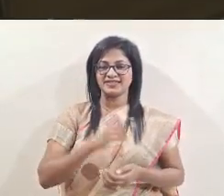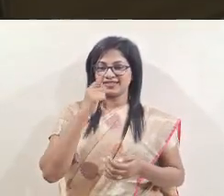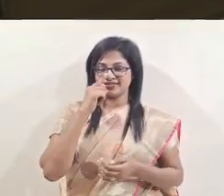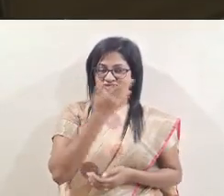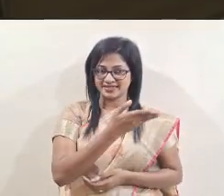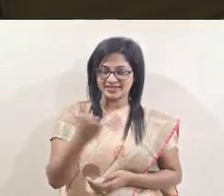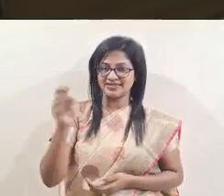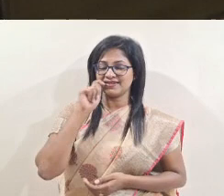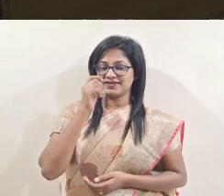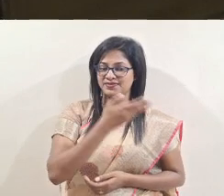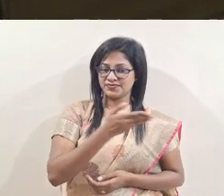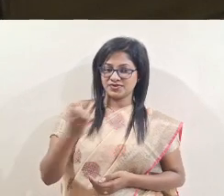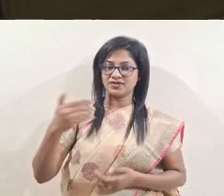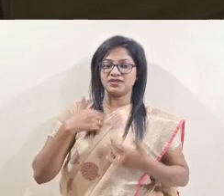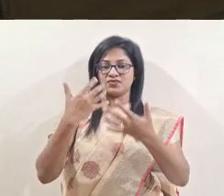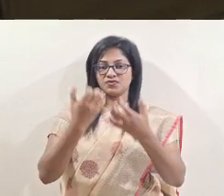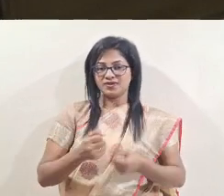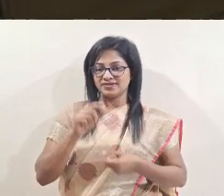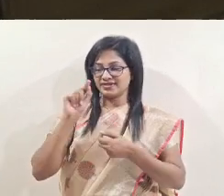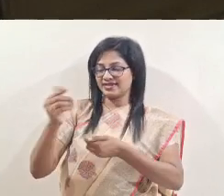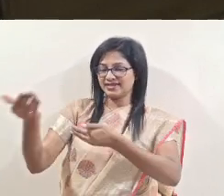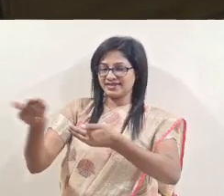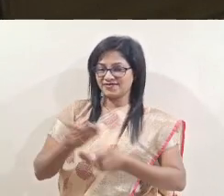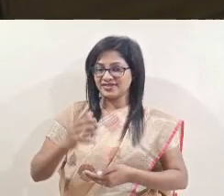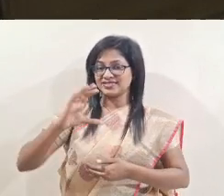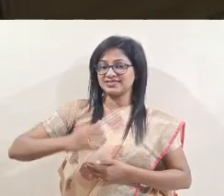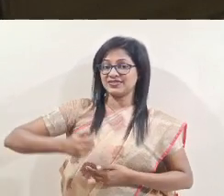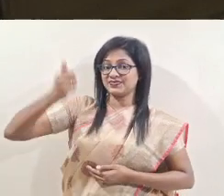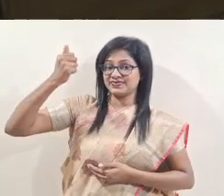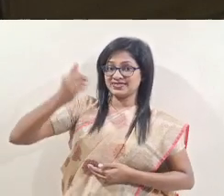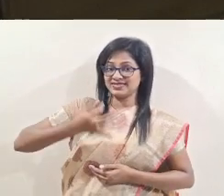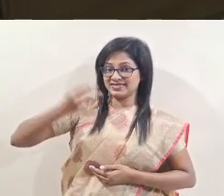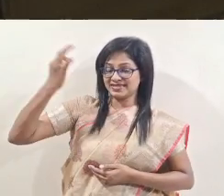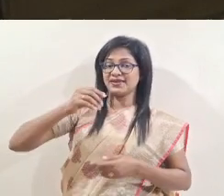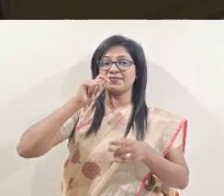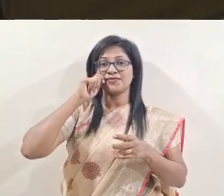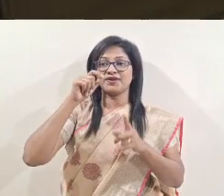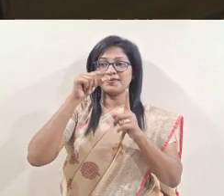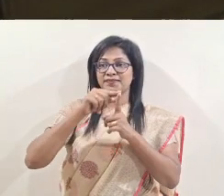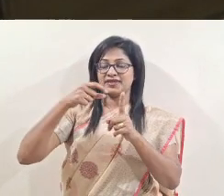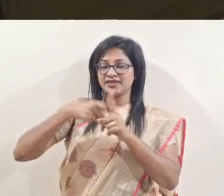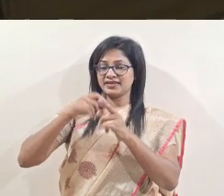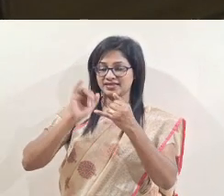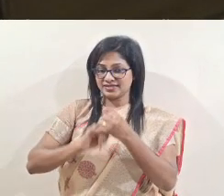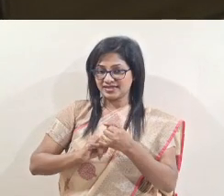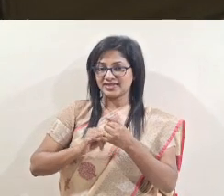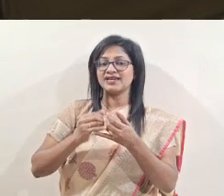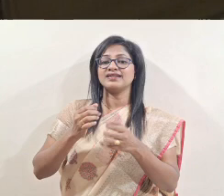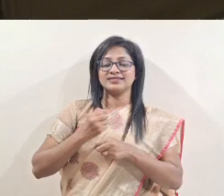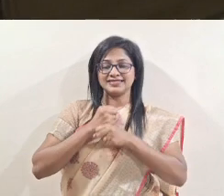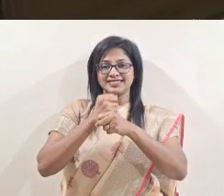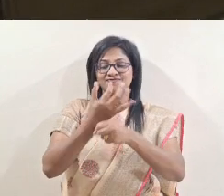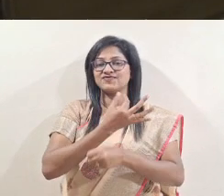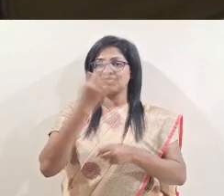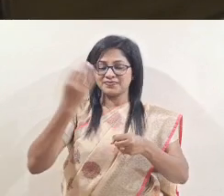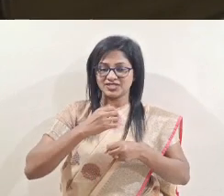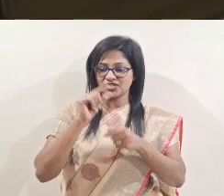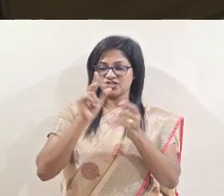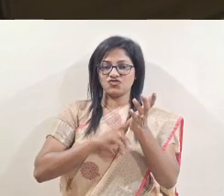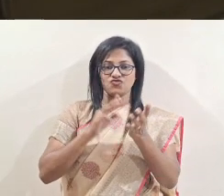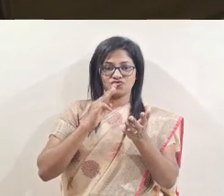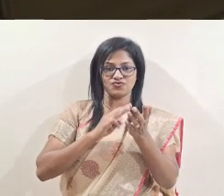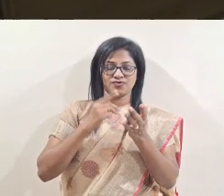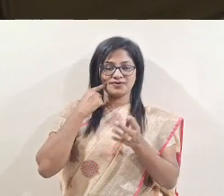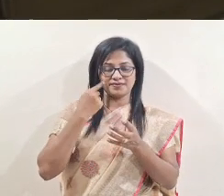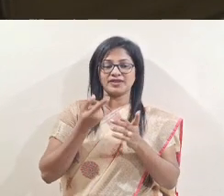I would like to invite our esteemed chairperson, Professor P.K. Sarkar, to present a special moment on behalf of UMI for